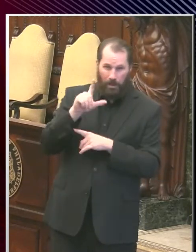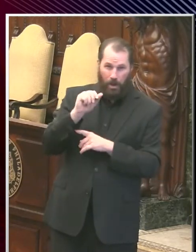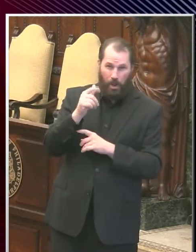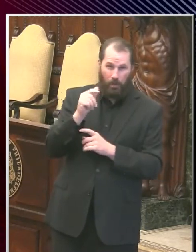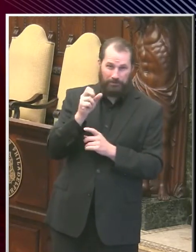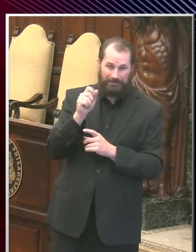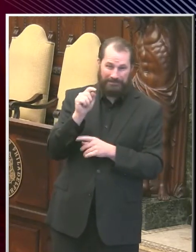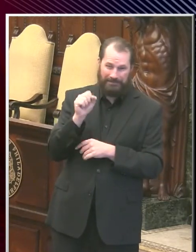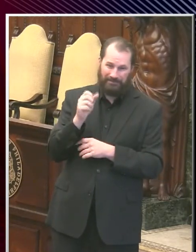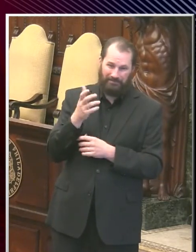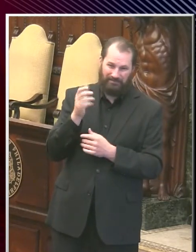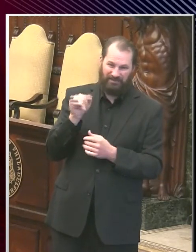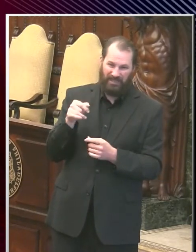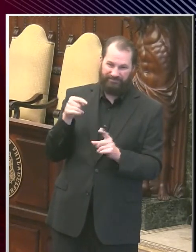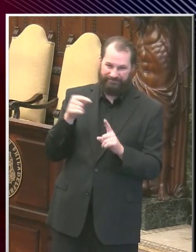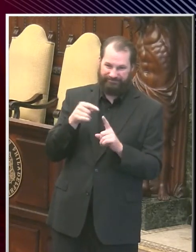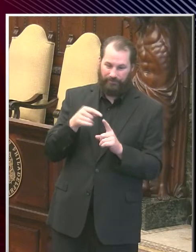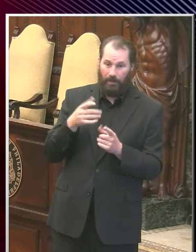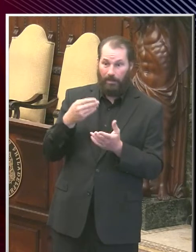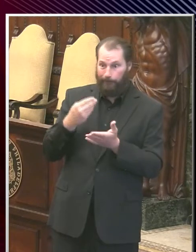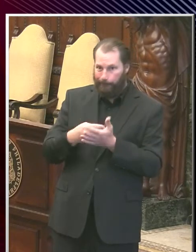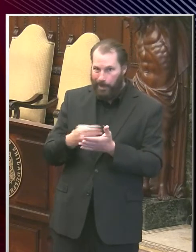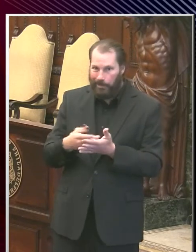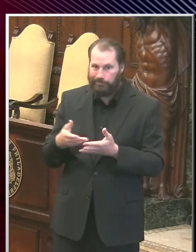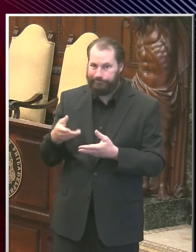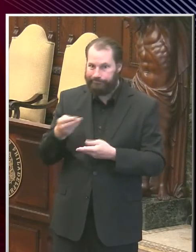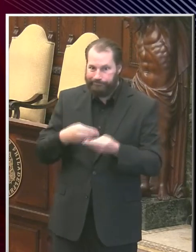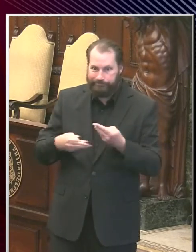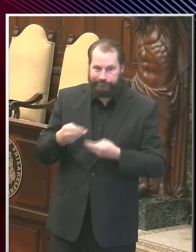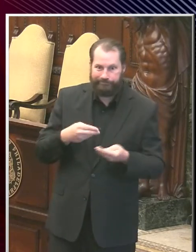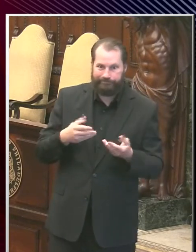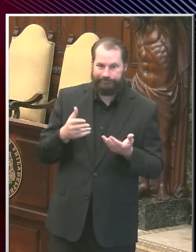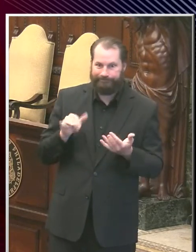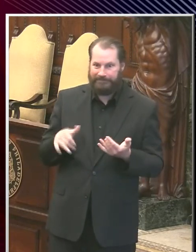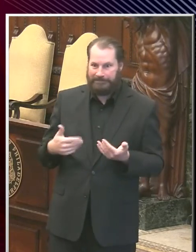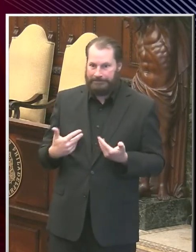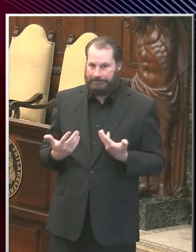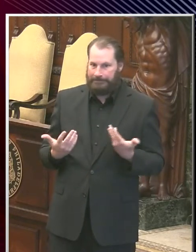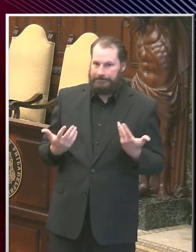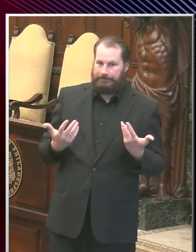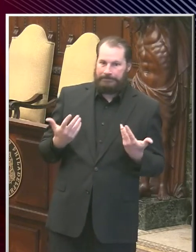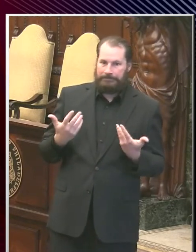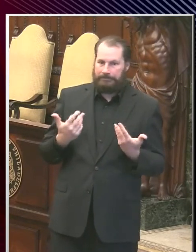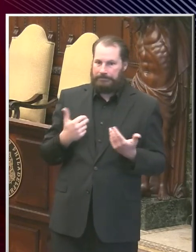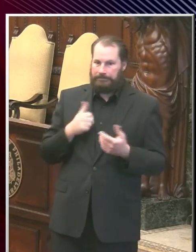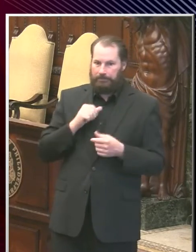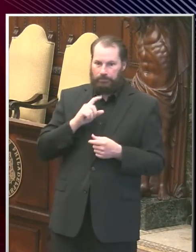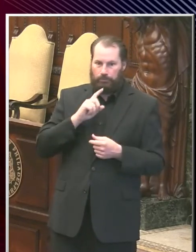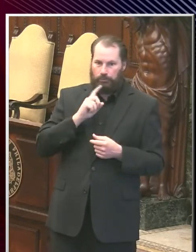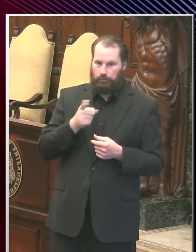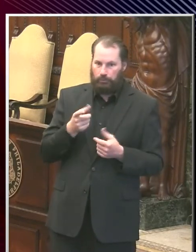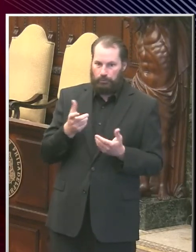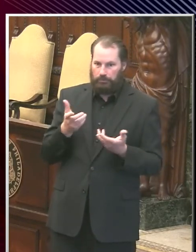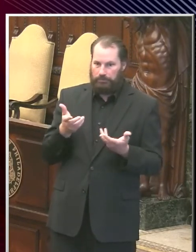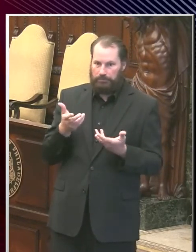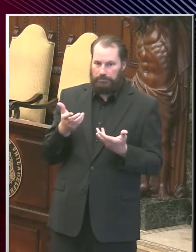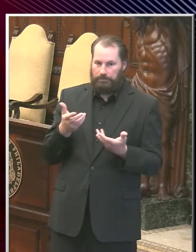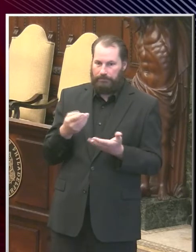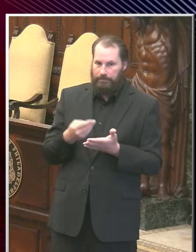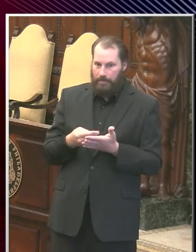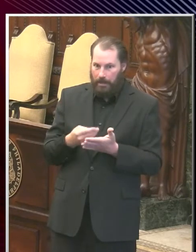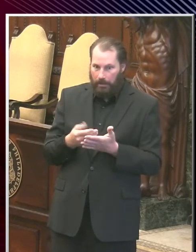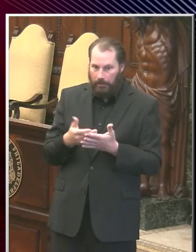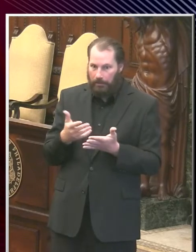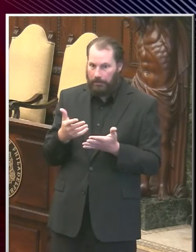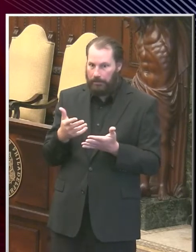budget, not knowing where we were going to be from a health perspective. Budget was certainly part of it, but